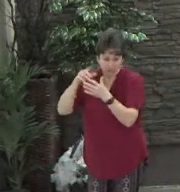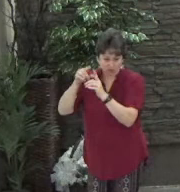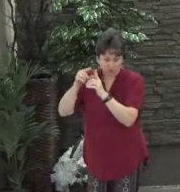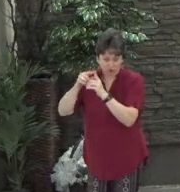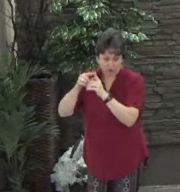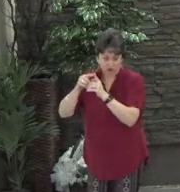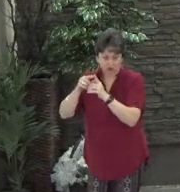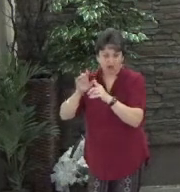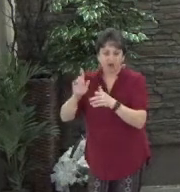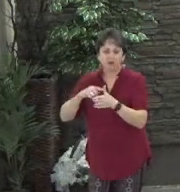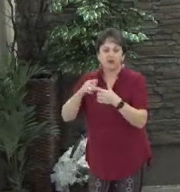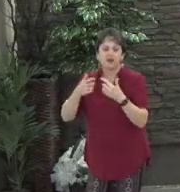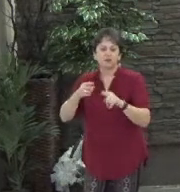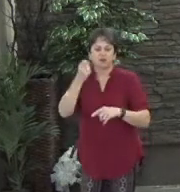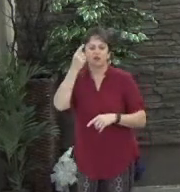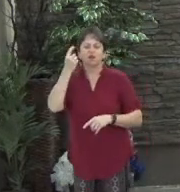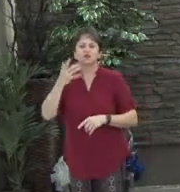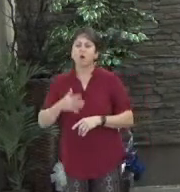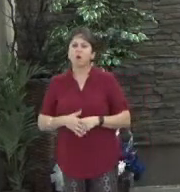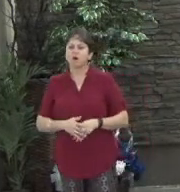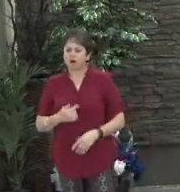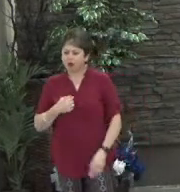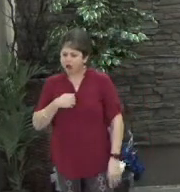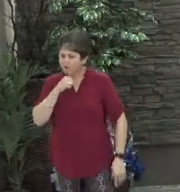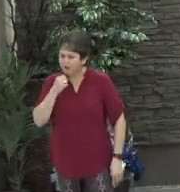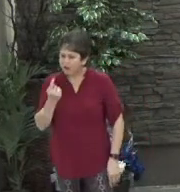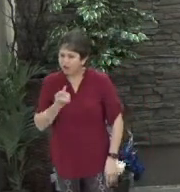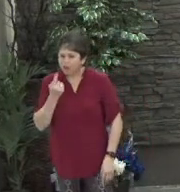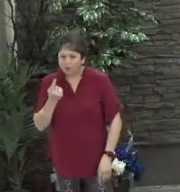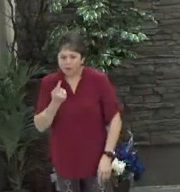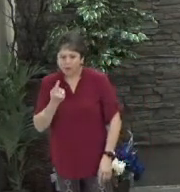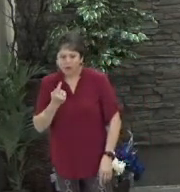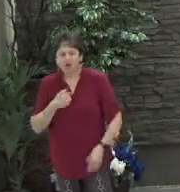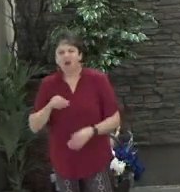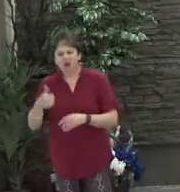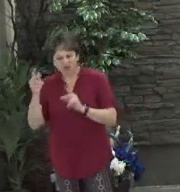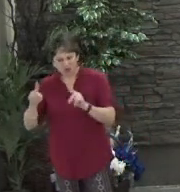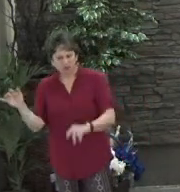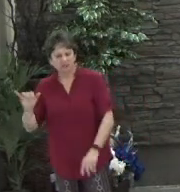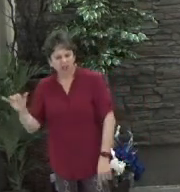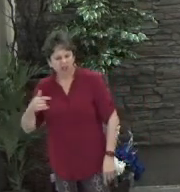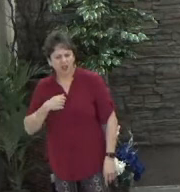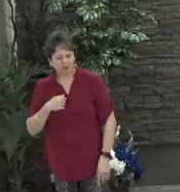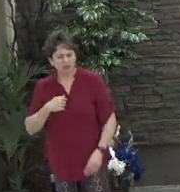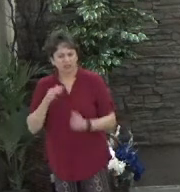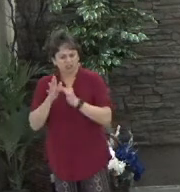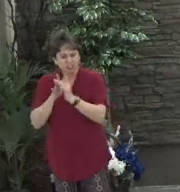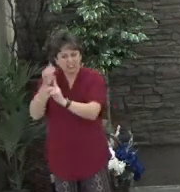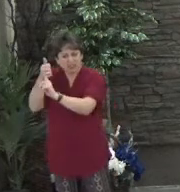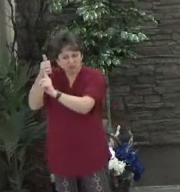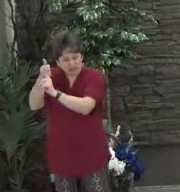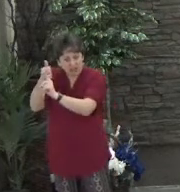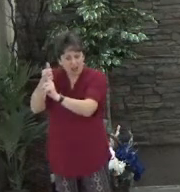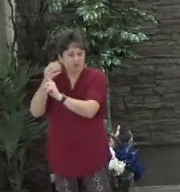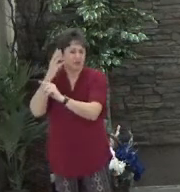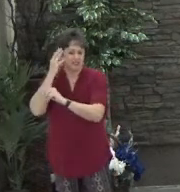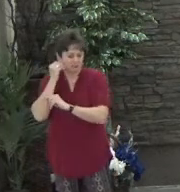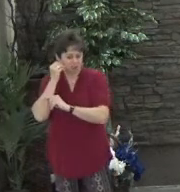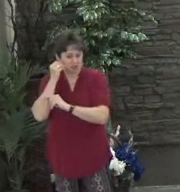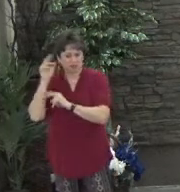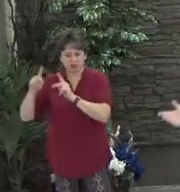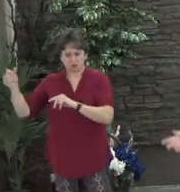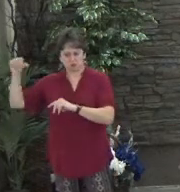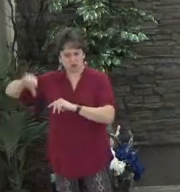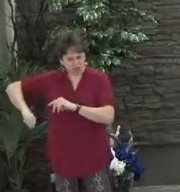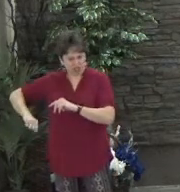they realize is they're not the only ones that have experienced that rejection, because Jesus Himself experienced being rejected by